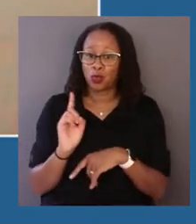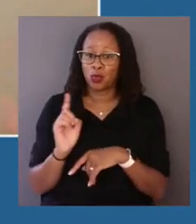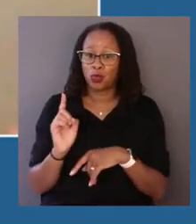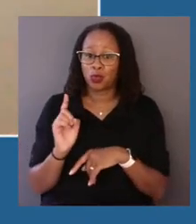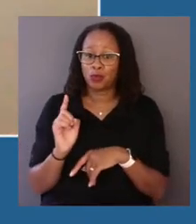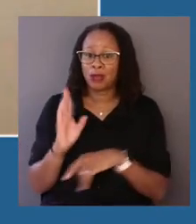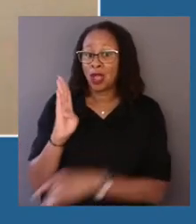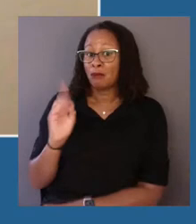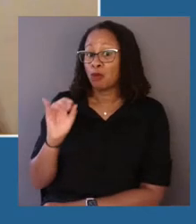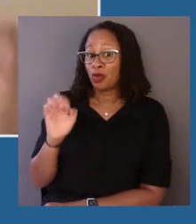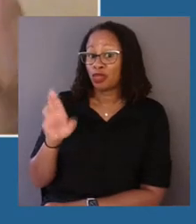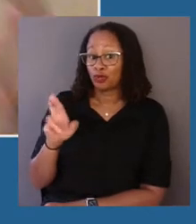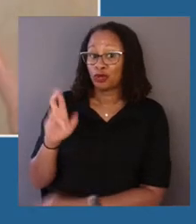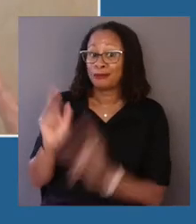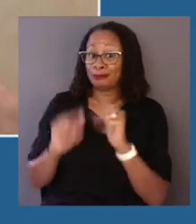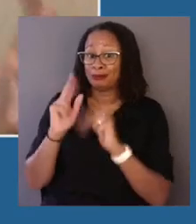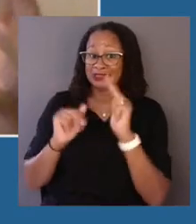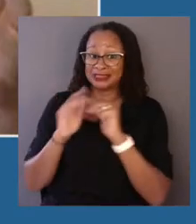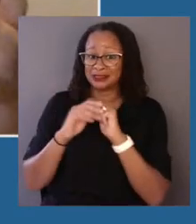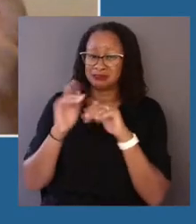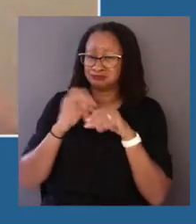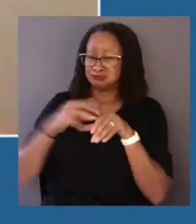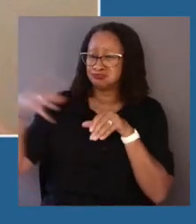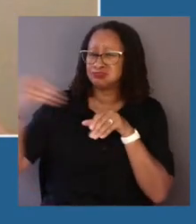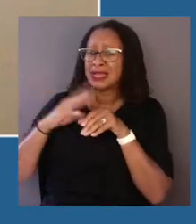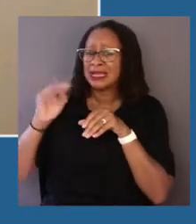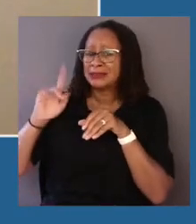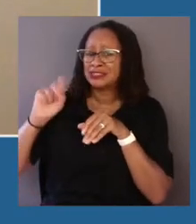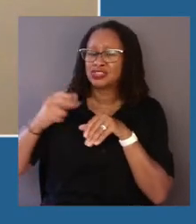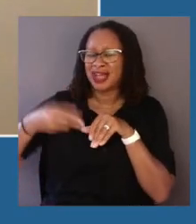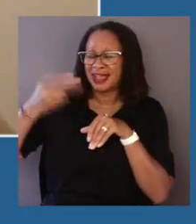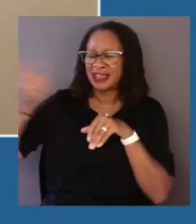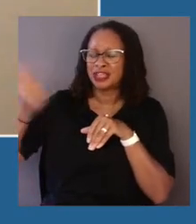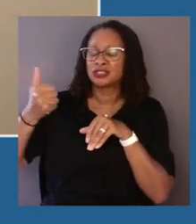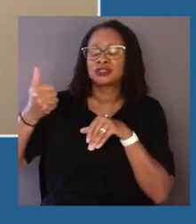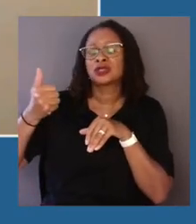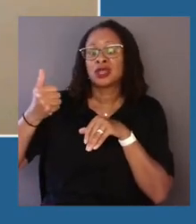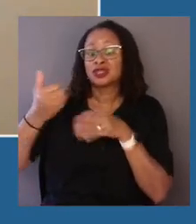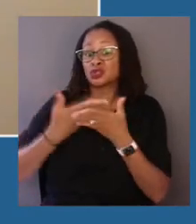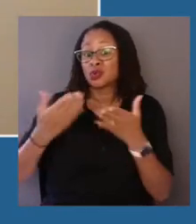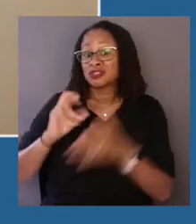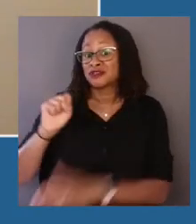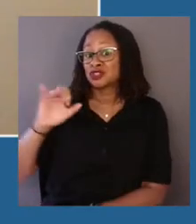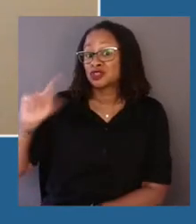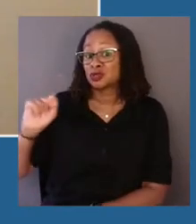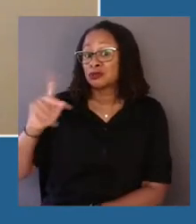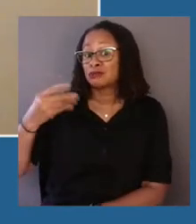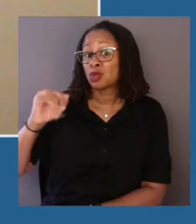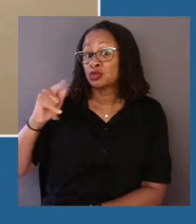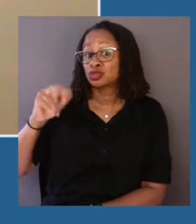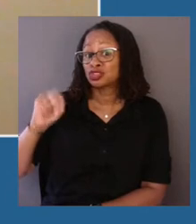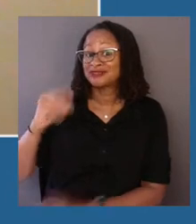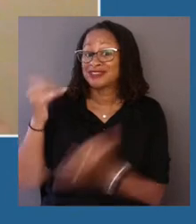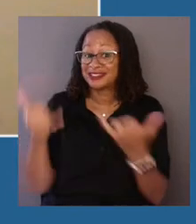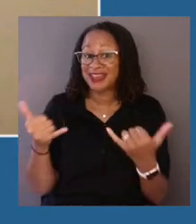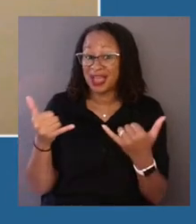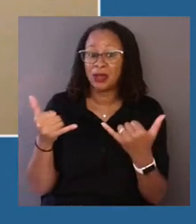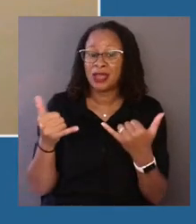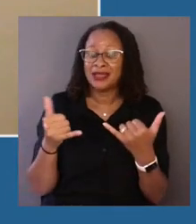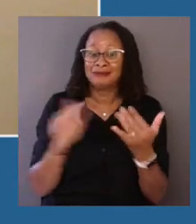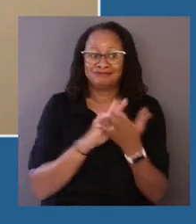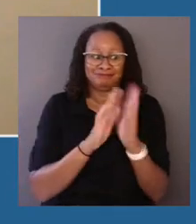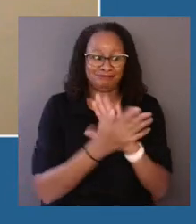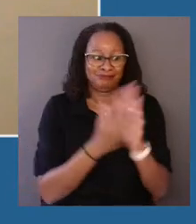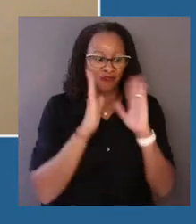building boiler emissions were our highest source of soot pollution, but now it's actually commercial cooking, right? Char